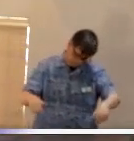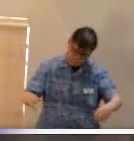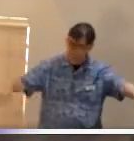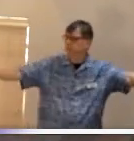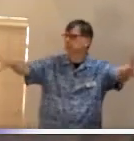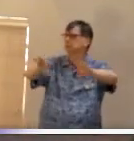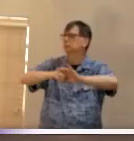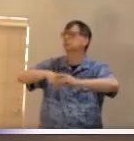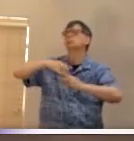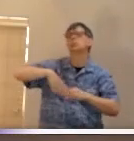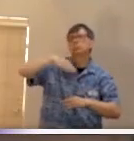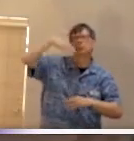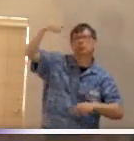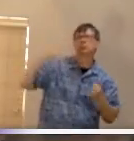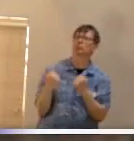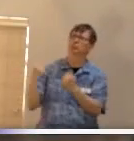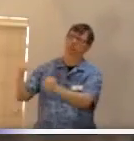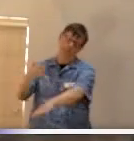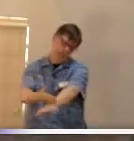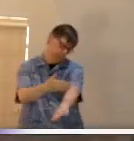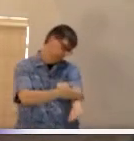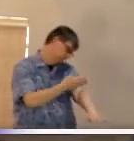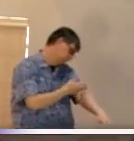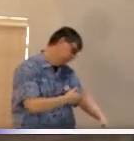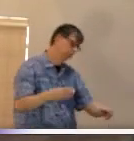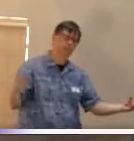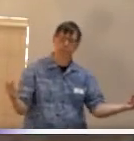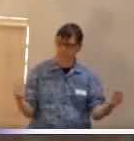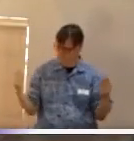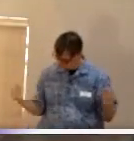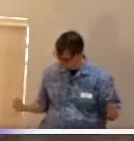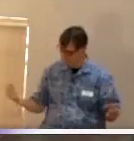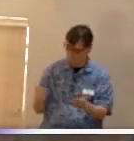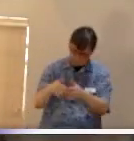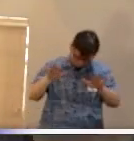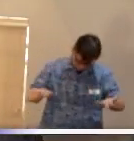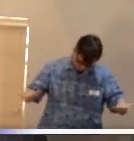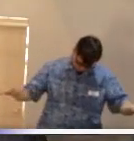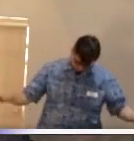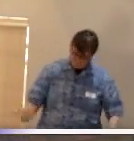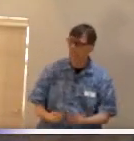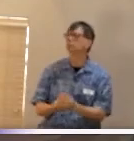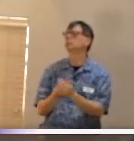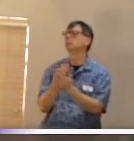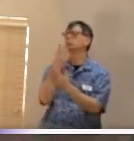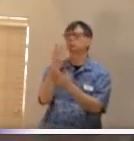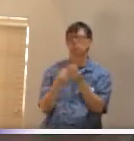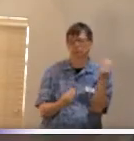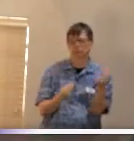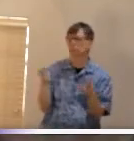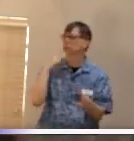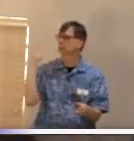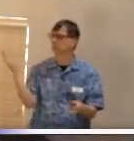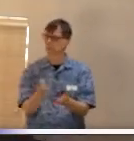gathering more energy patterns or adding unto those that were already present as I grew. And then